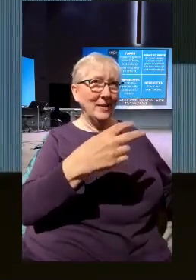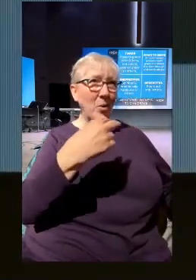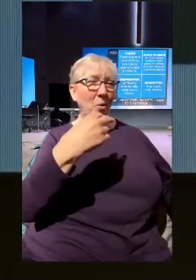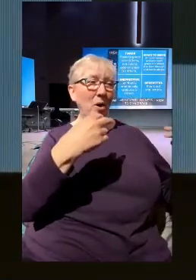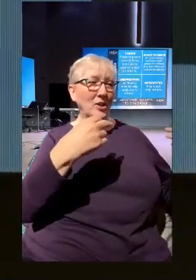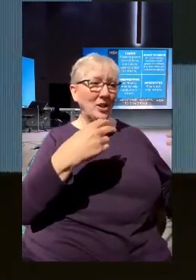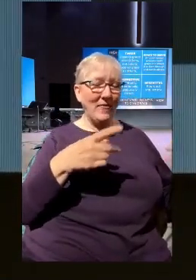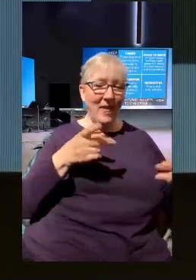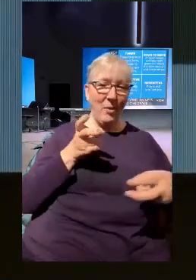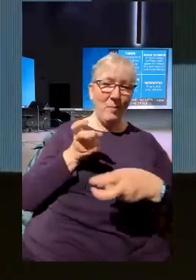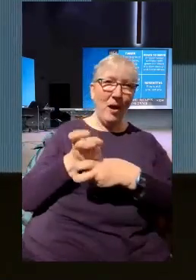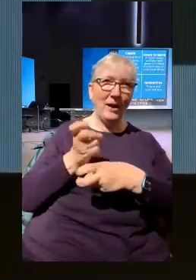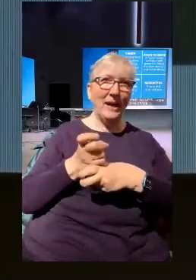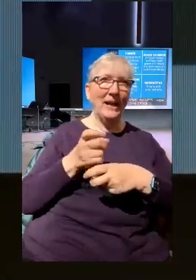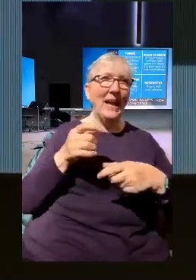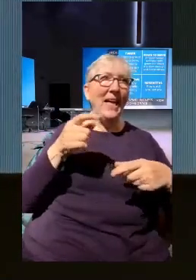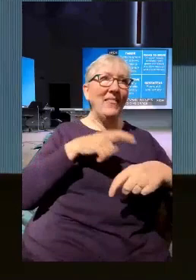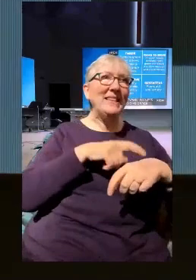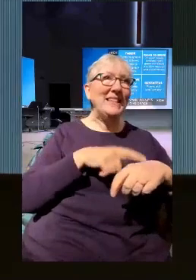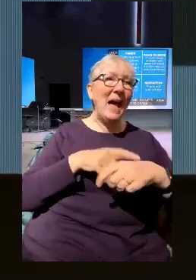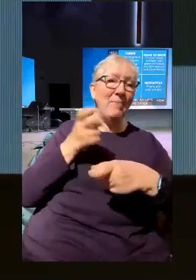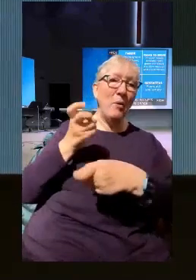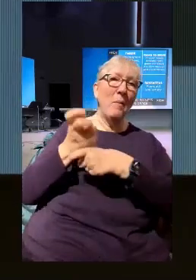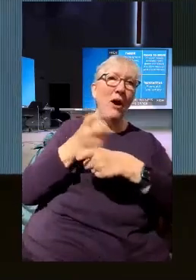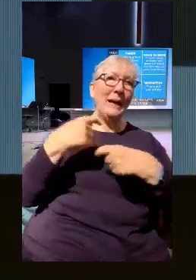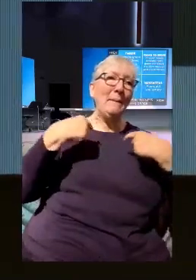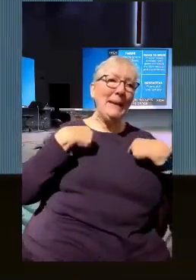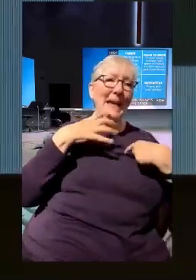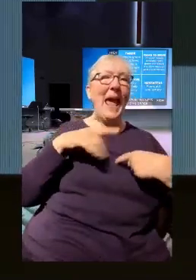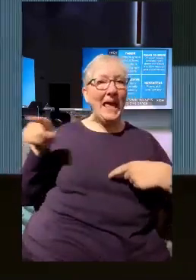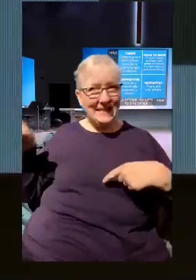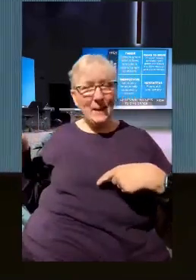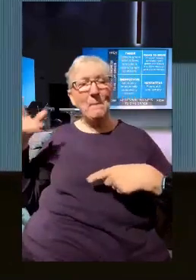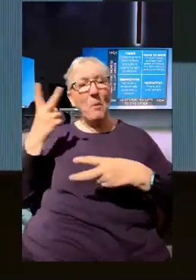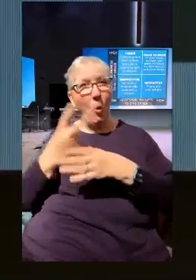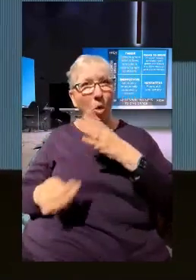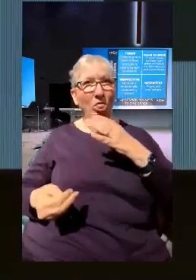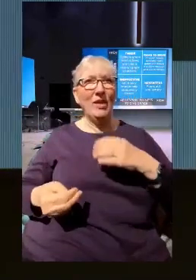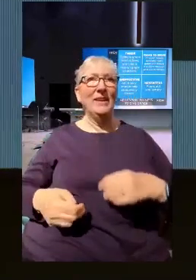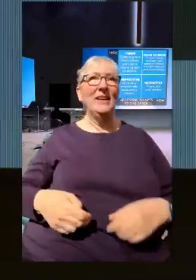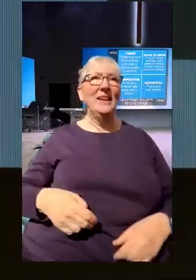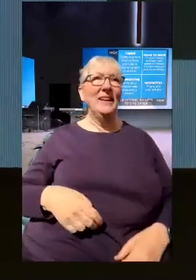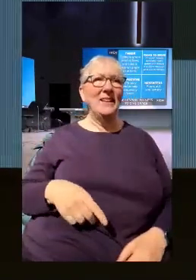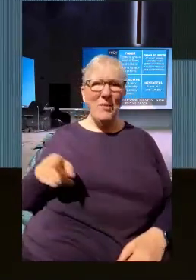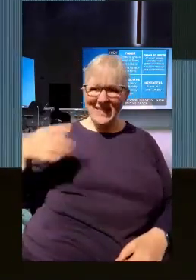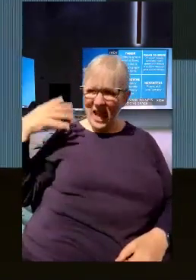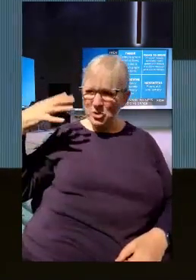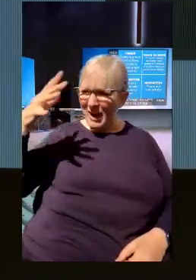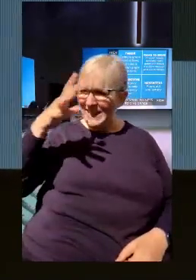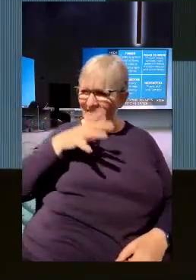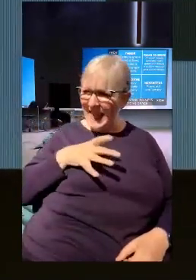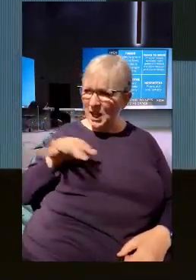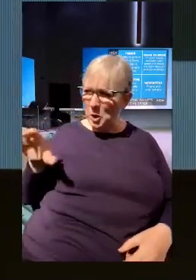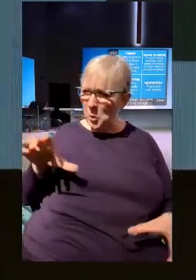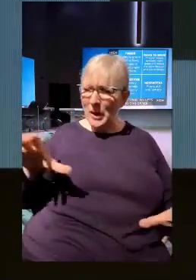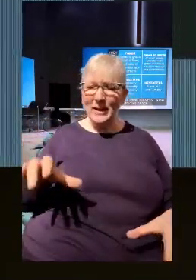This time, they were mocking both of us. I'm like, what is that crazy lady doing? I was like,